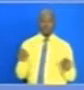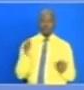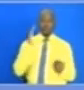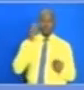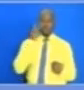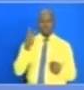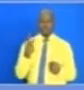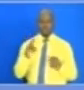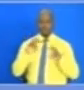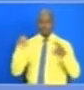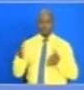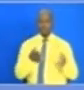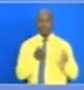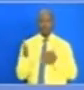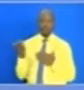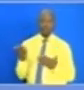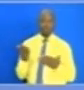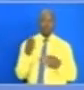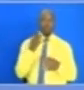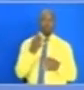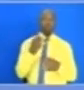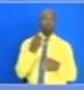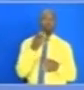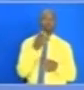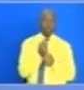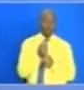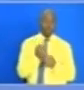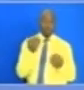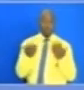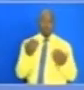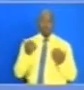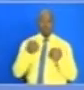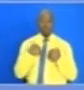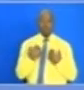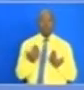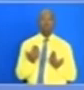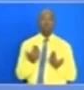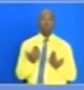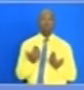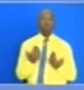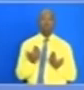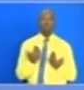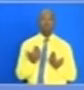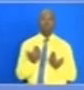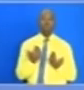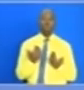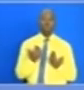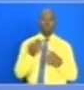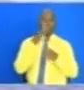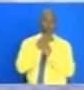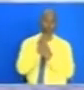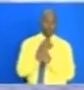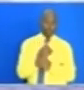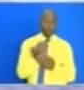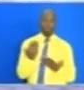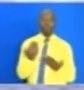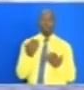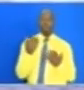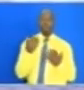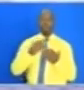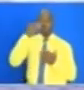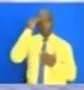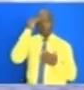look for ways, makeshift. We probably might have to go virtual in some form of education.